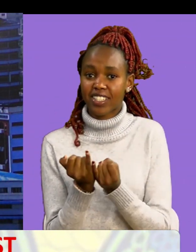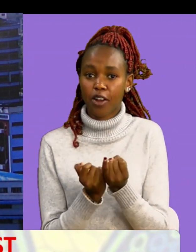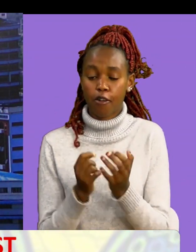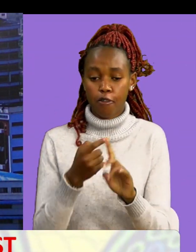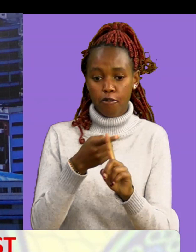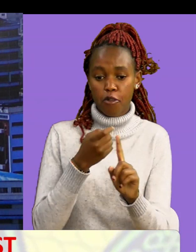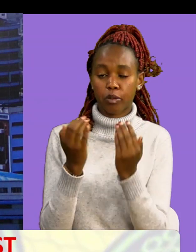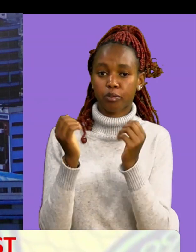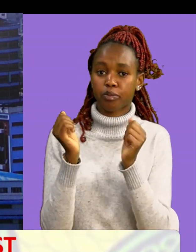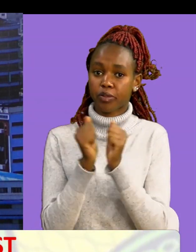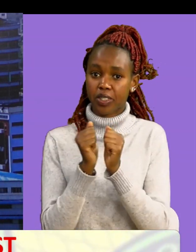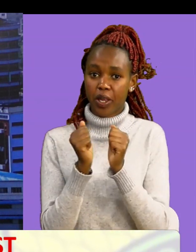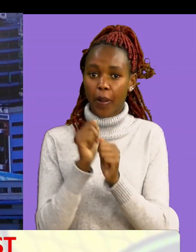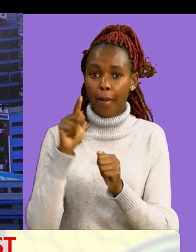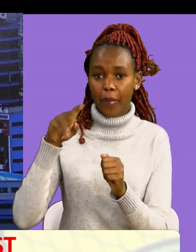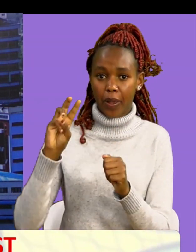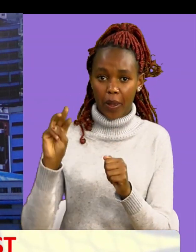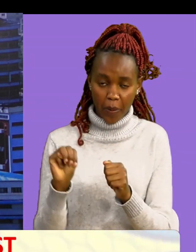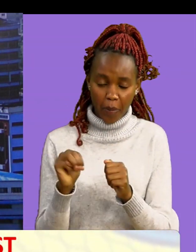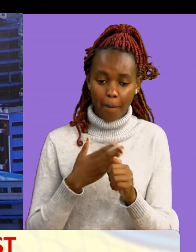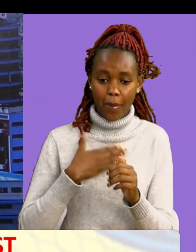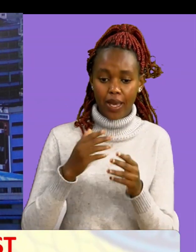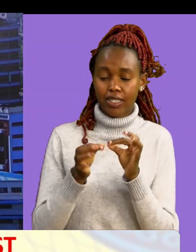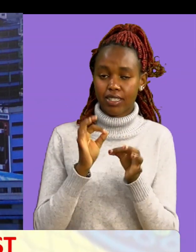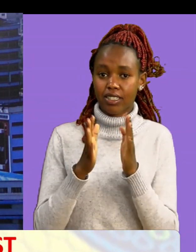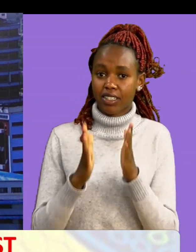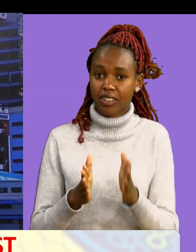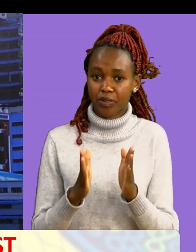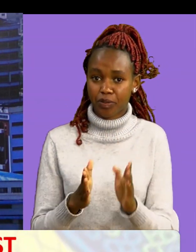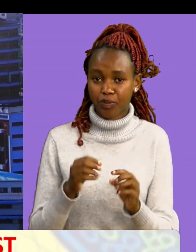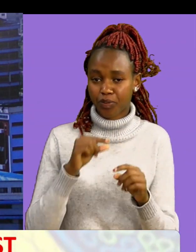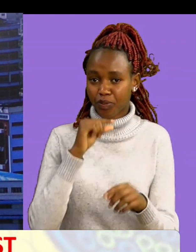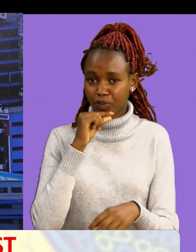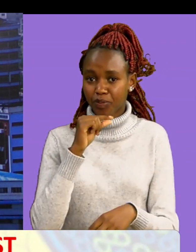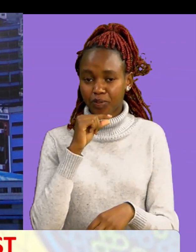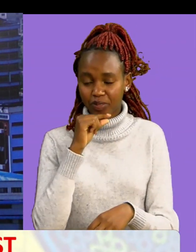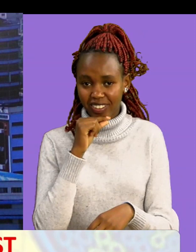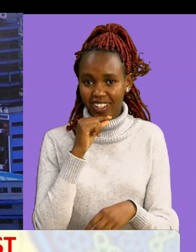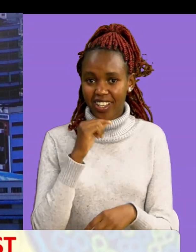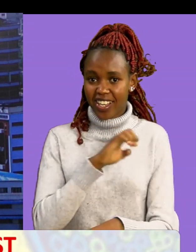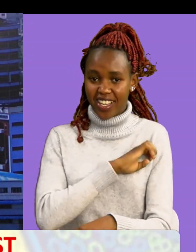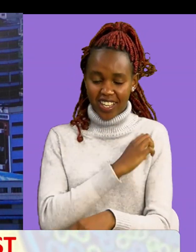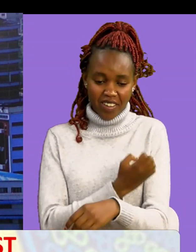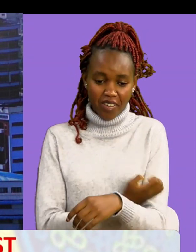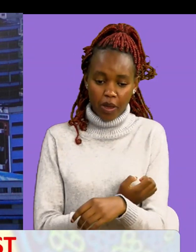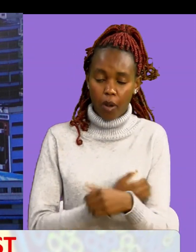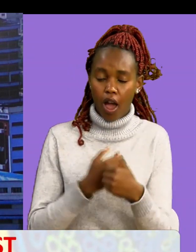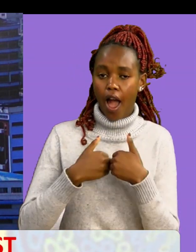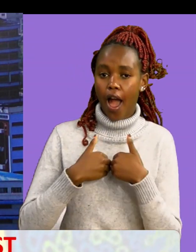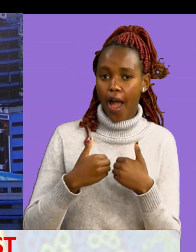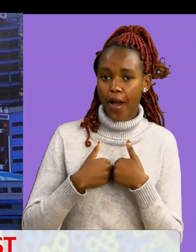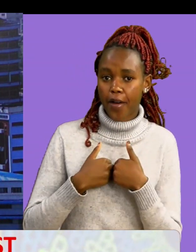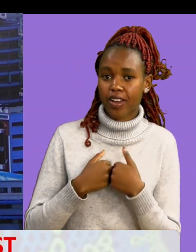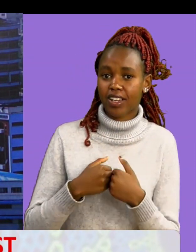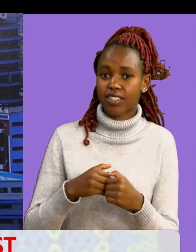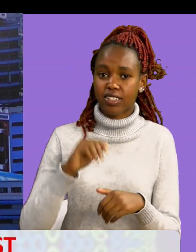You are with me, Bill Clinton ODHIAMBO. Na kama kawaida masala yangu nitafuta Grace Njeri. Ushasikia the vibes tumeanza nayo. Nice and easy. But